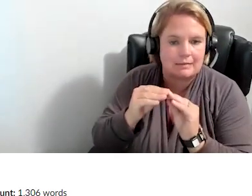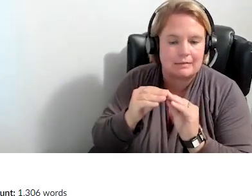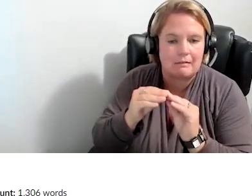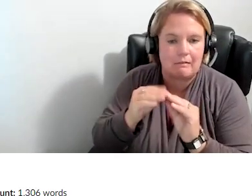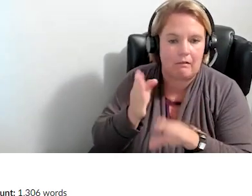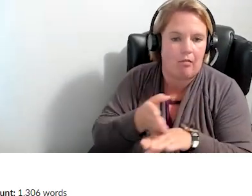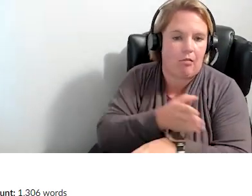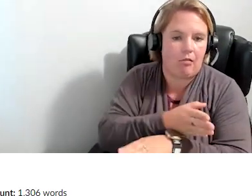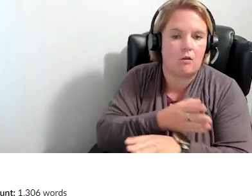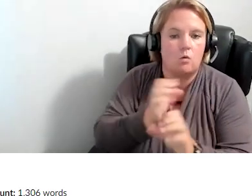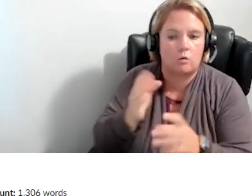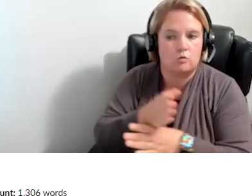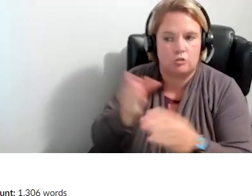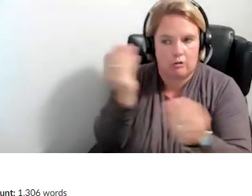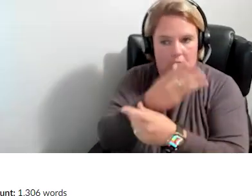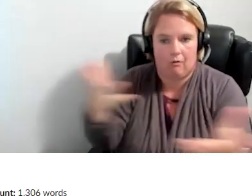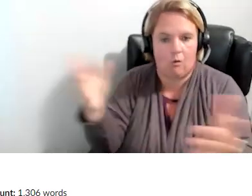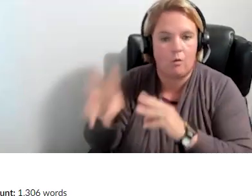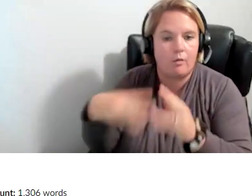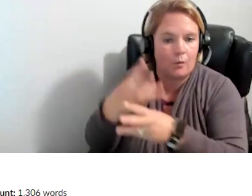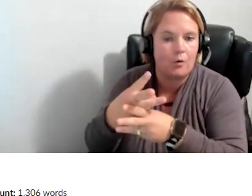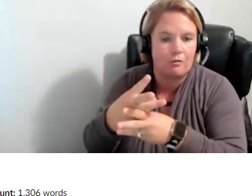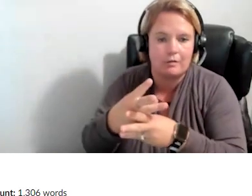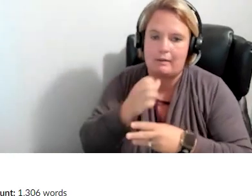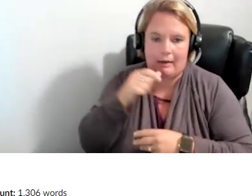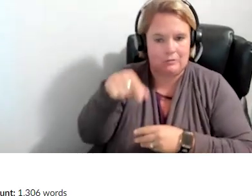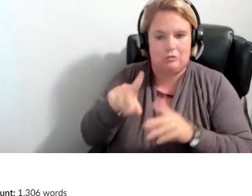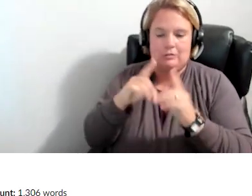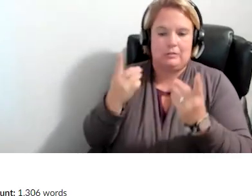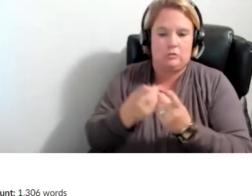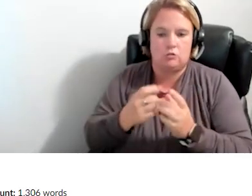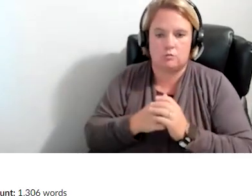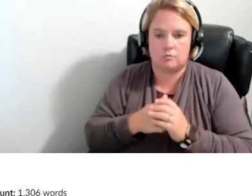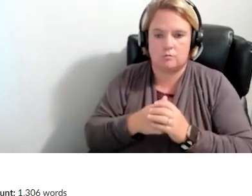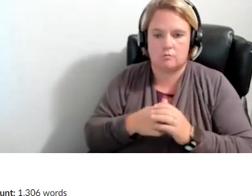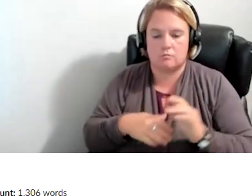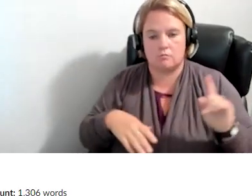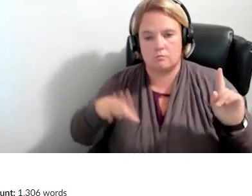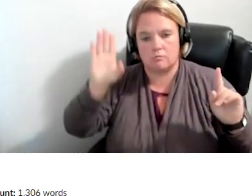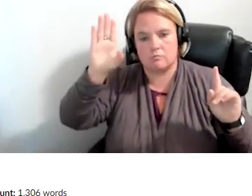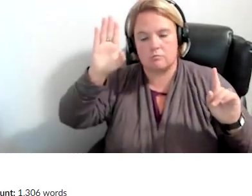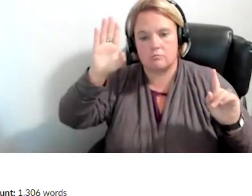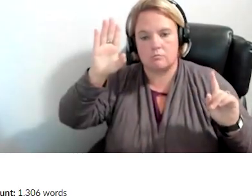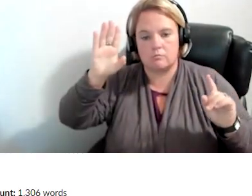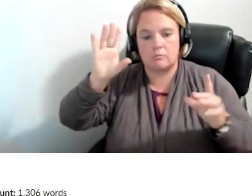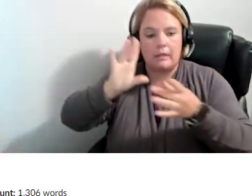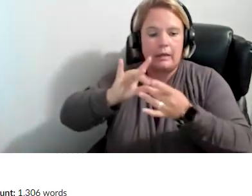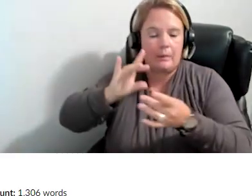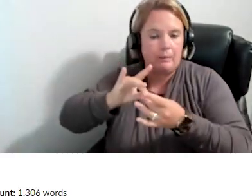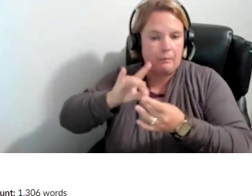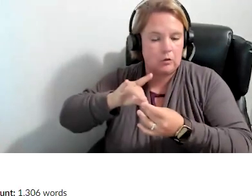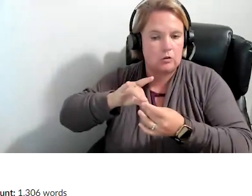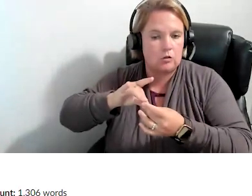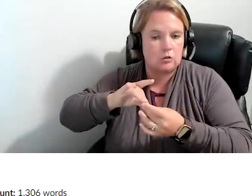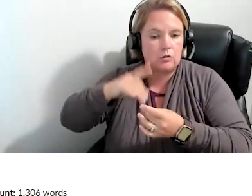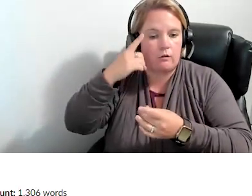with the rest of the world. So For sure. So even further than just district. And then I just wanted to mention that as part of the stipulation of